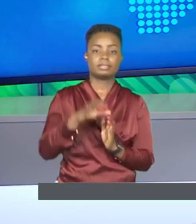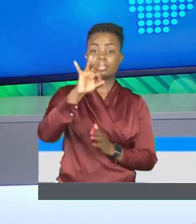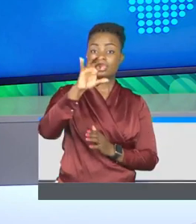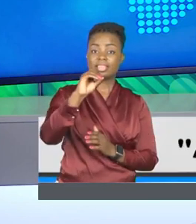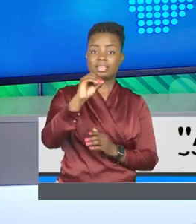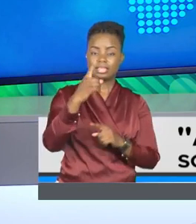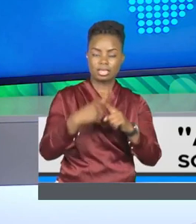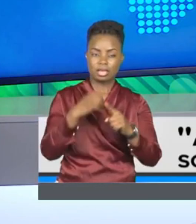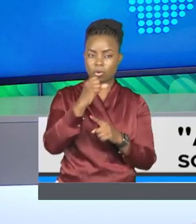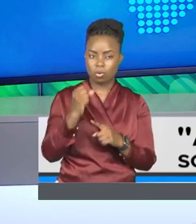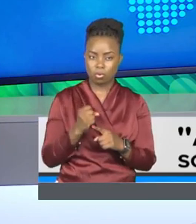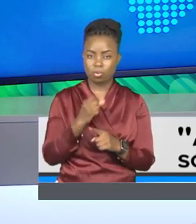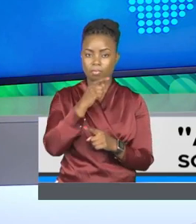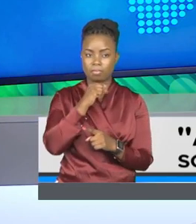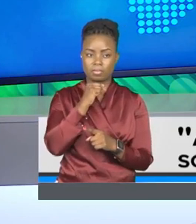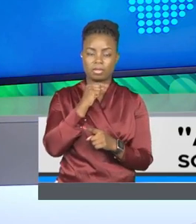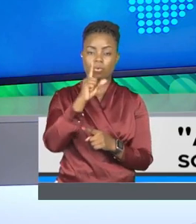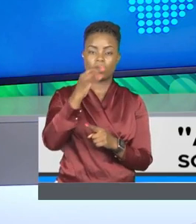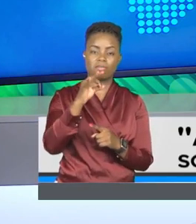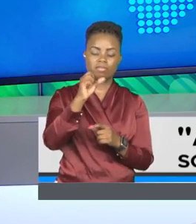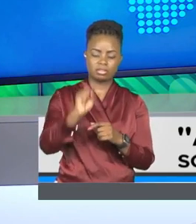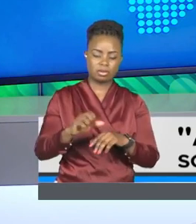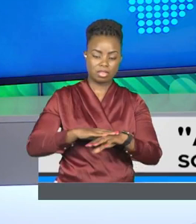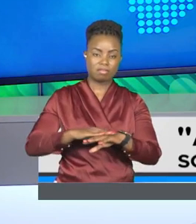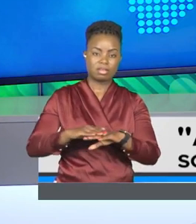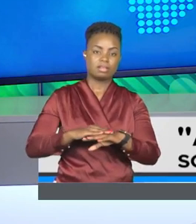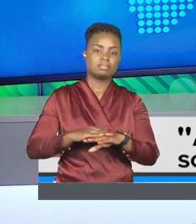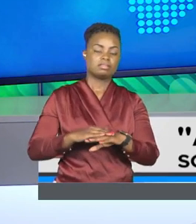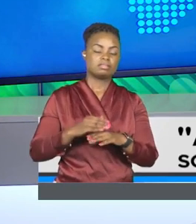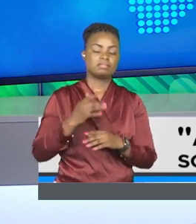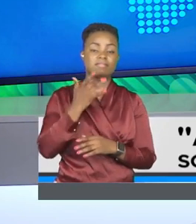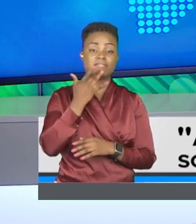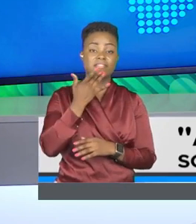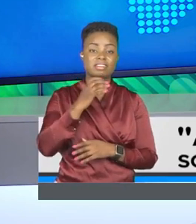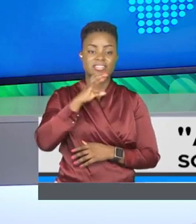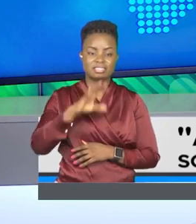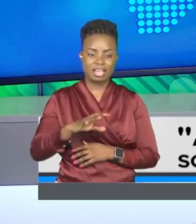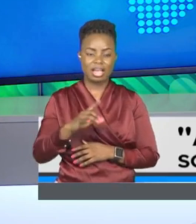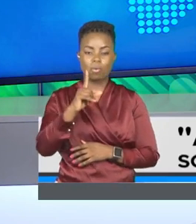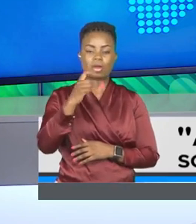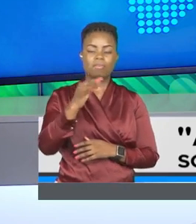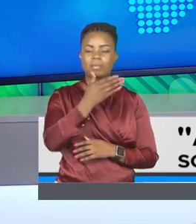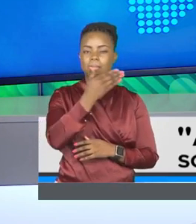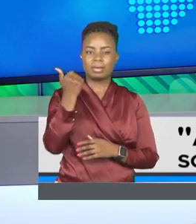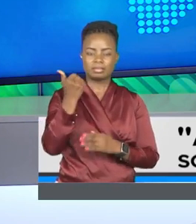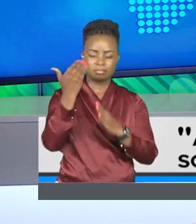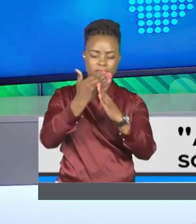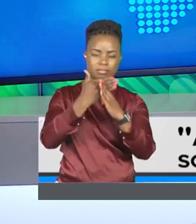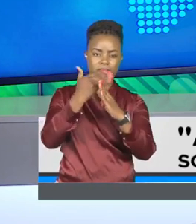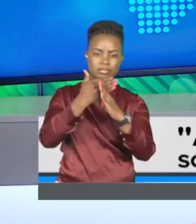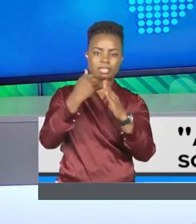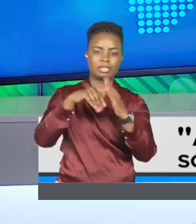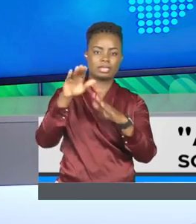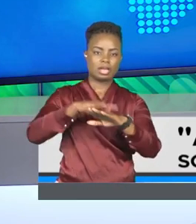30-year-old Lungelo Gumede is one of Durban's favorite sons and one of the best sculptors on the African continent.